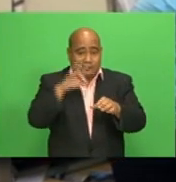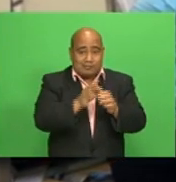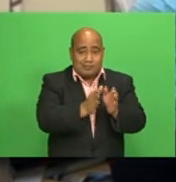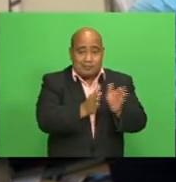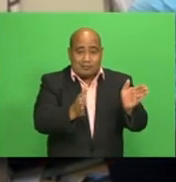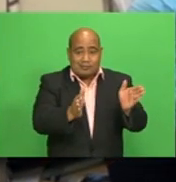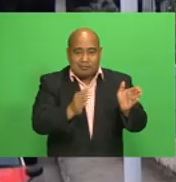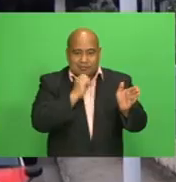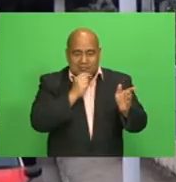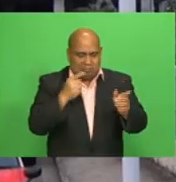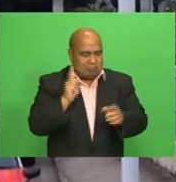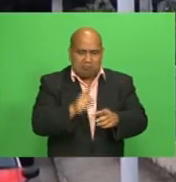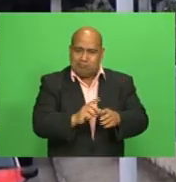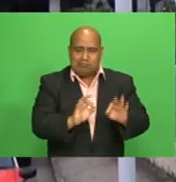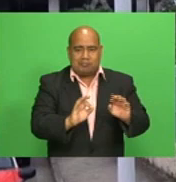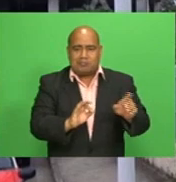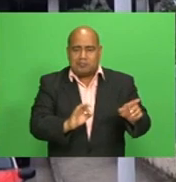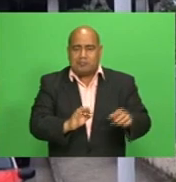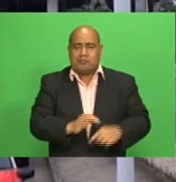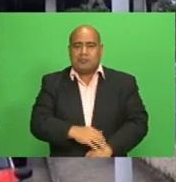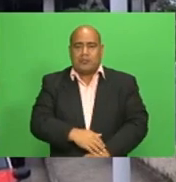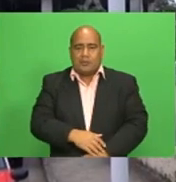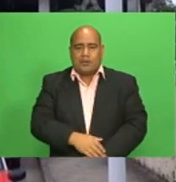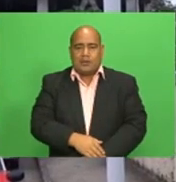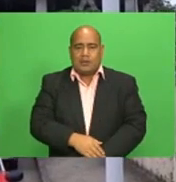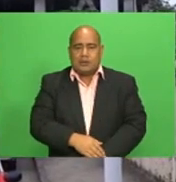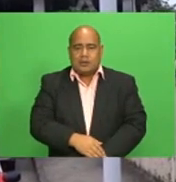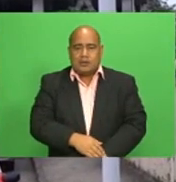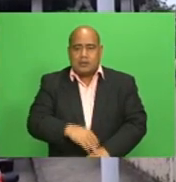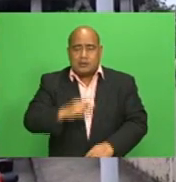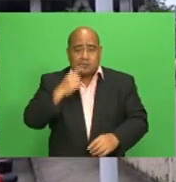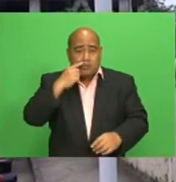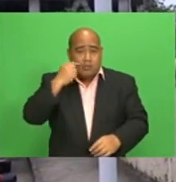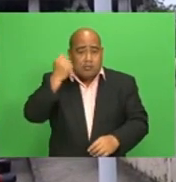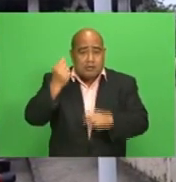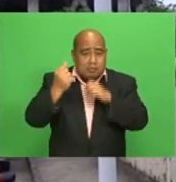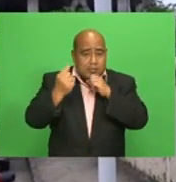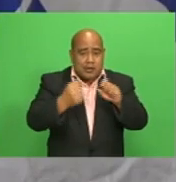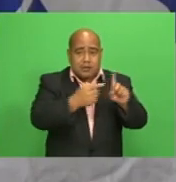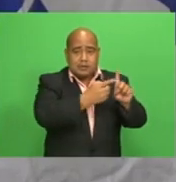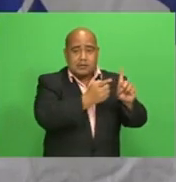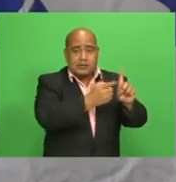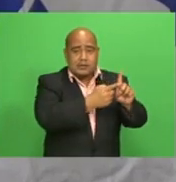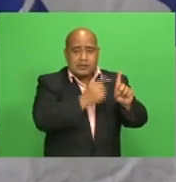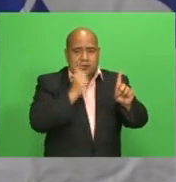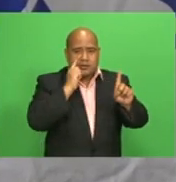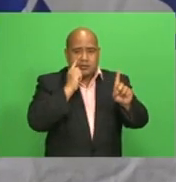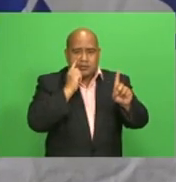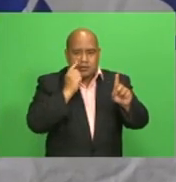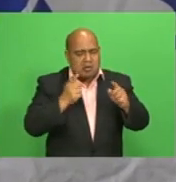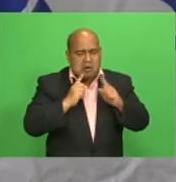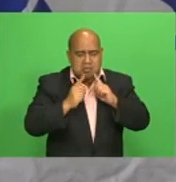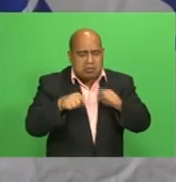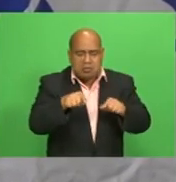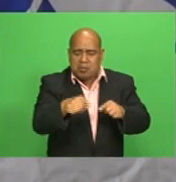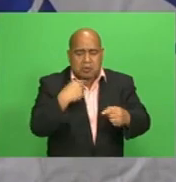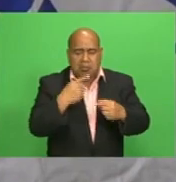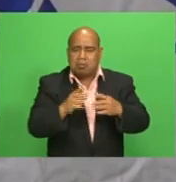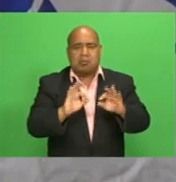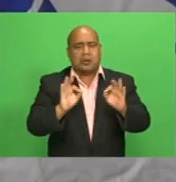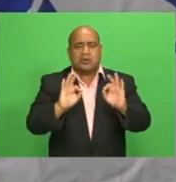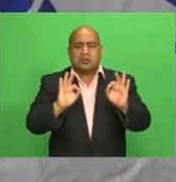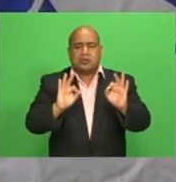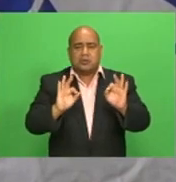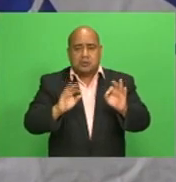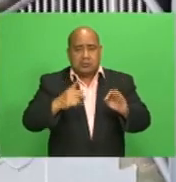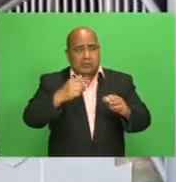he did. Meanwhile, suspended Sodelpa party leader Sitiveni Rambuka could not be reached for a comment, but senior party member Ro